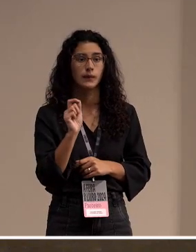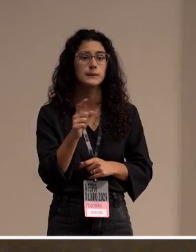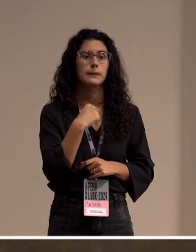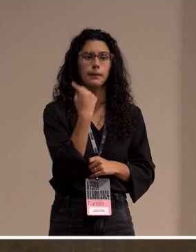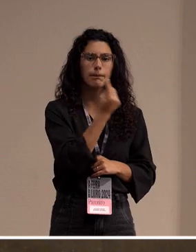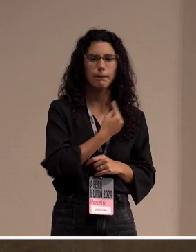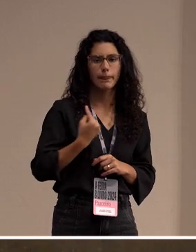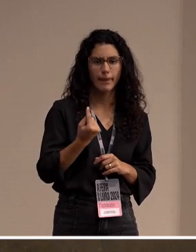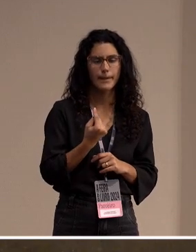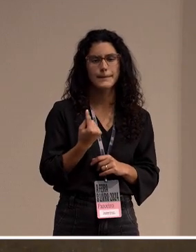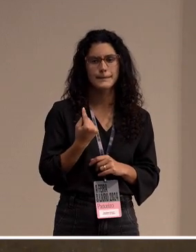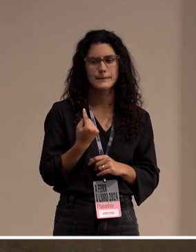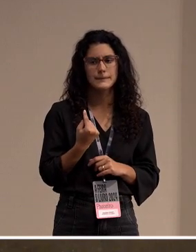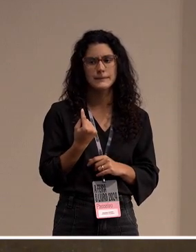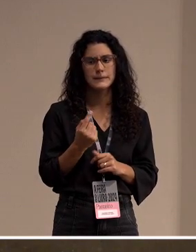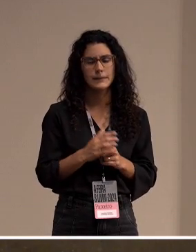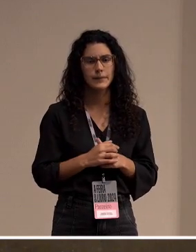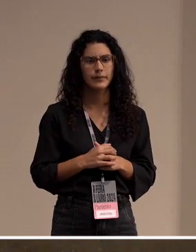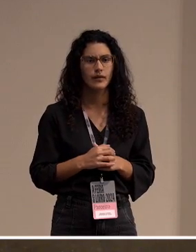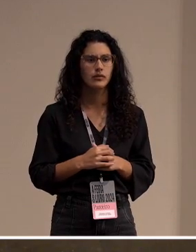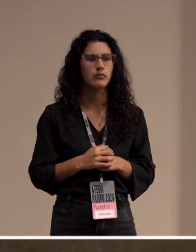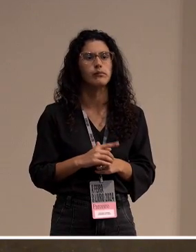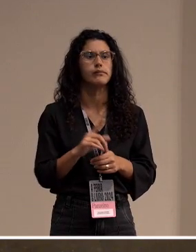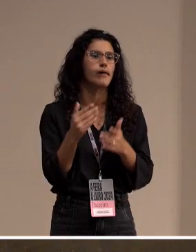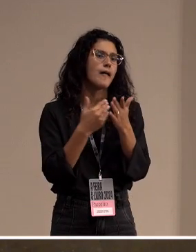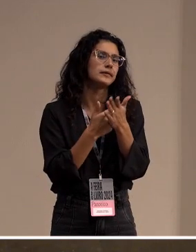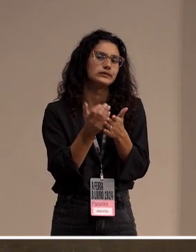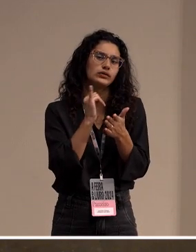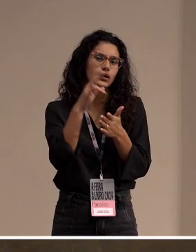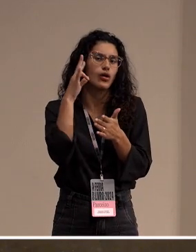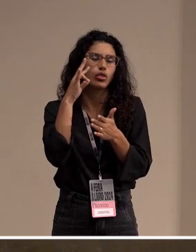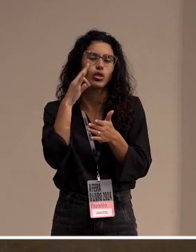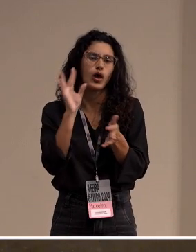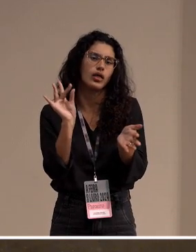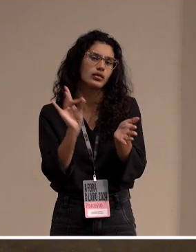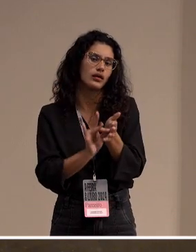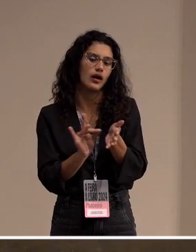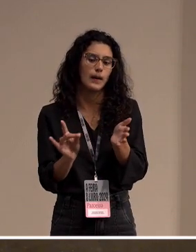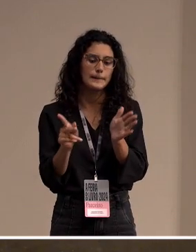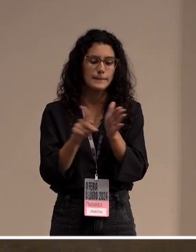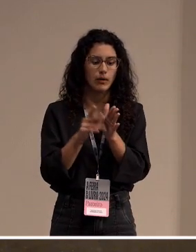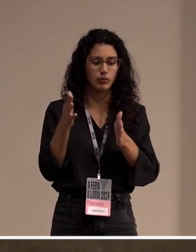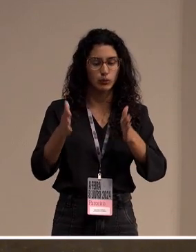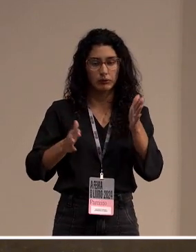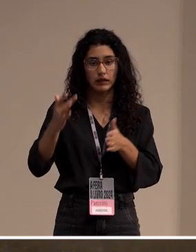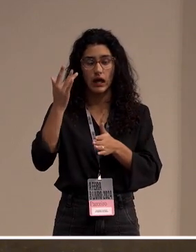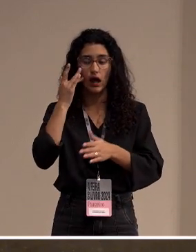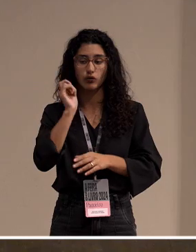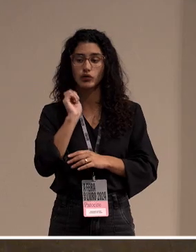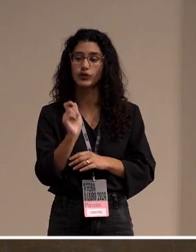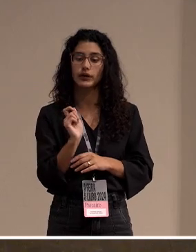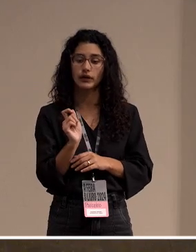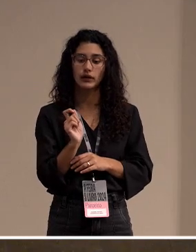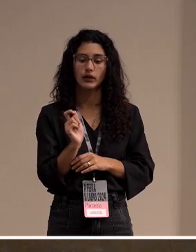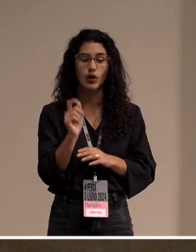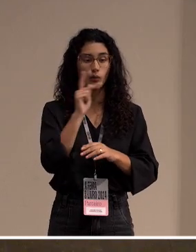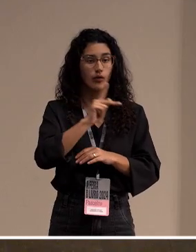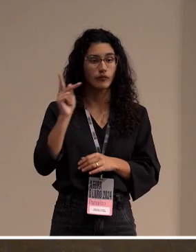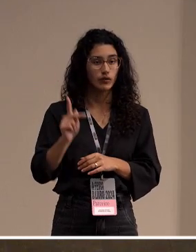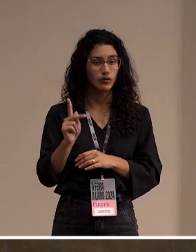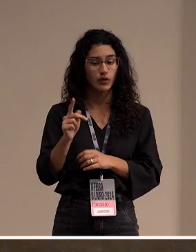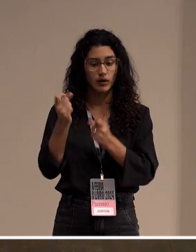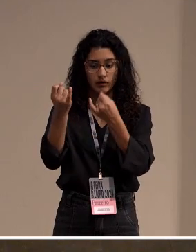period. And I agree with Dr. Gates that the stories that have been collected, the narratives, are so invaluable.